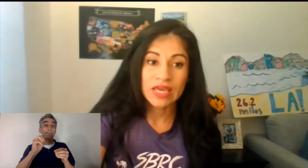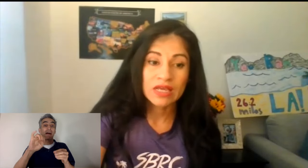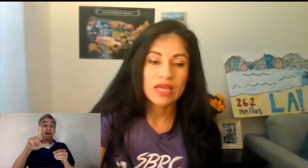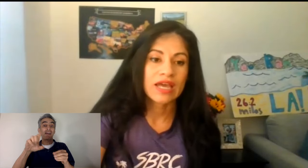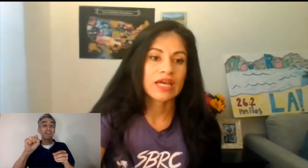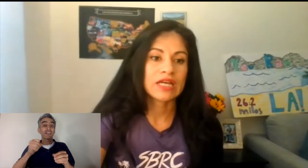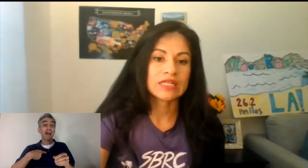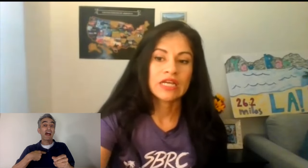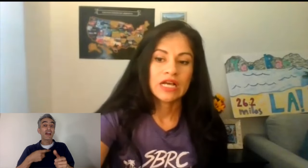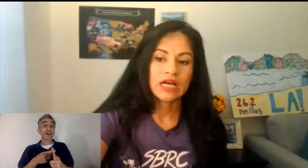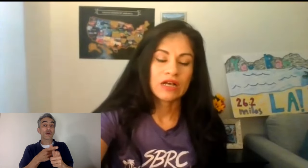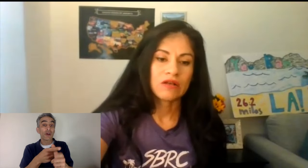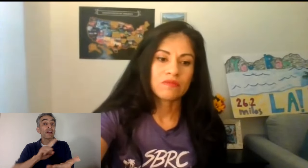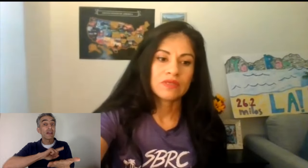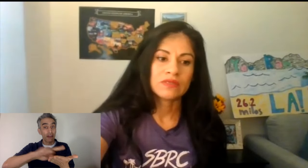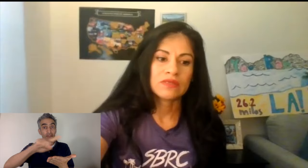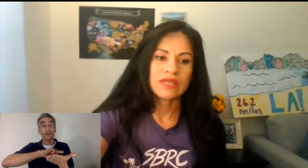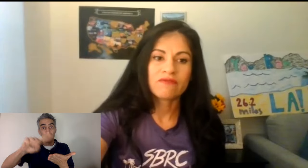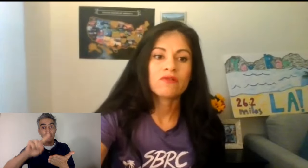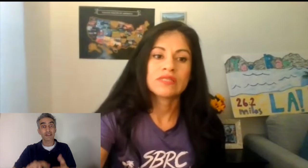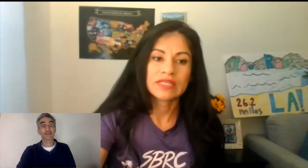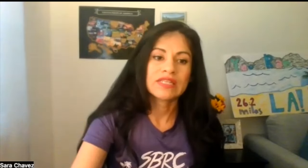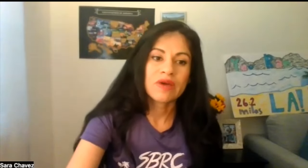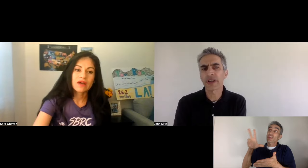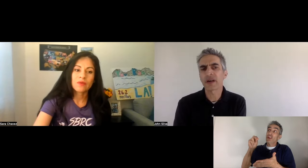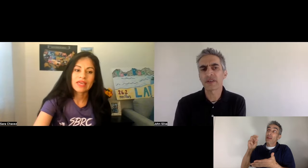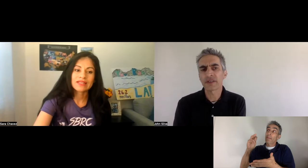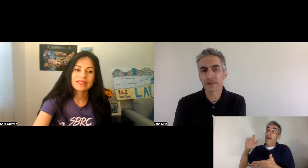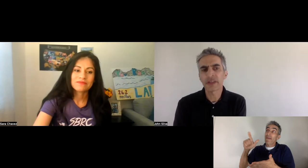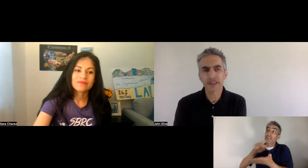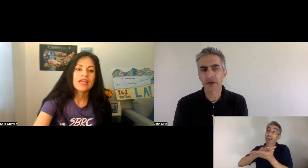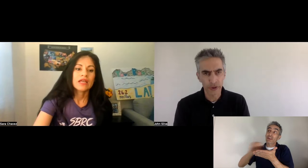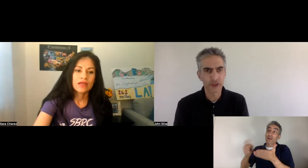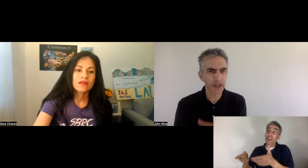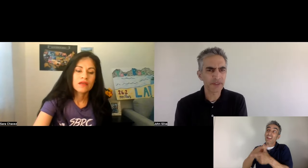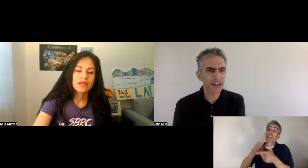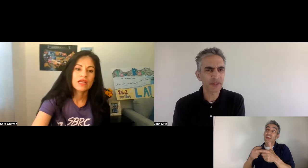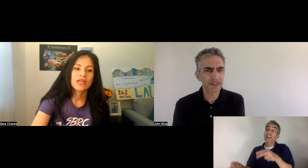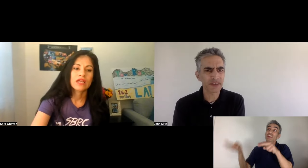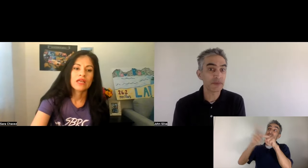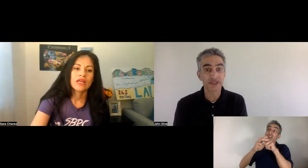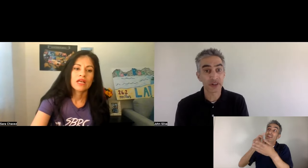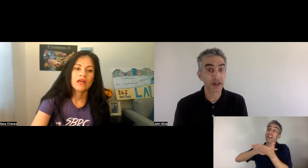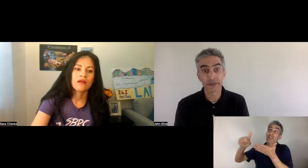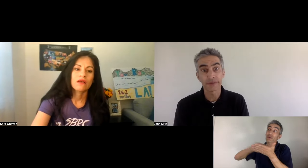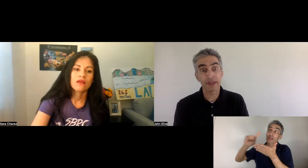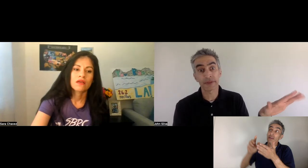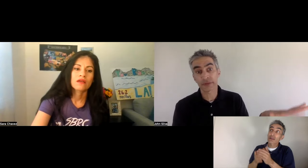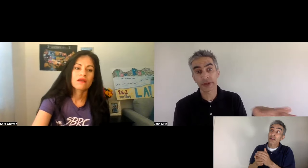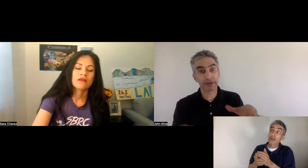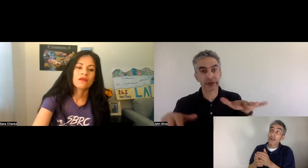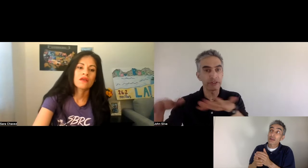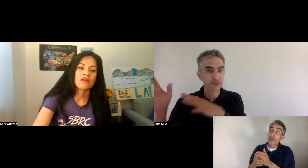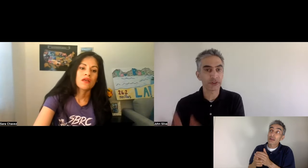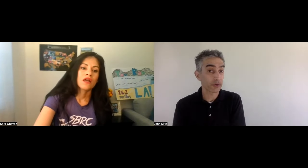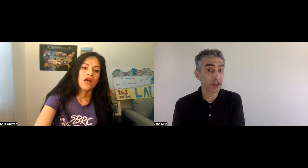a week and several 60-mile weeks. Yeah, you kind of worked your way up to that, I'm guessing. Maybe you started off at maybe